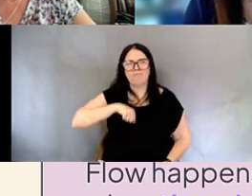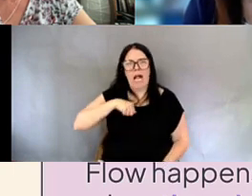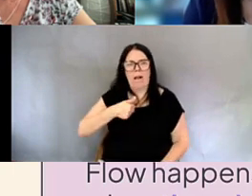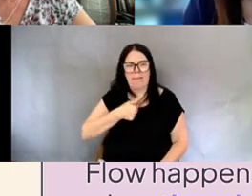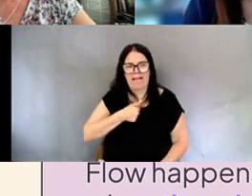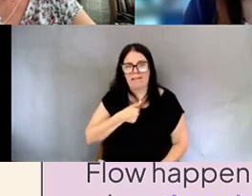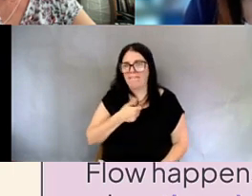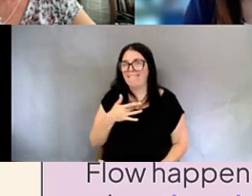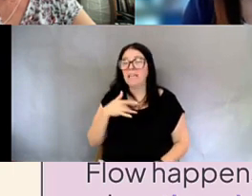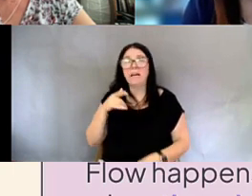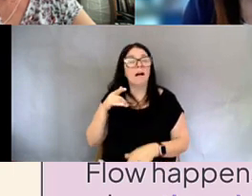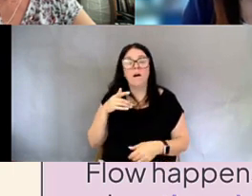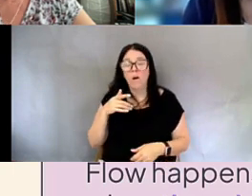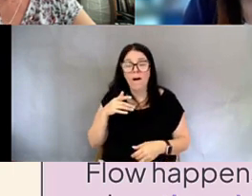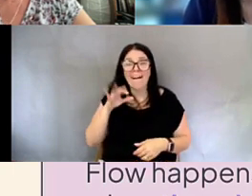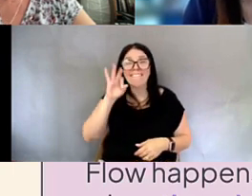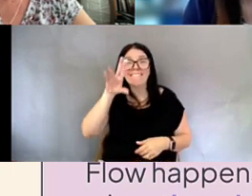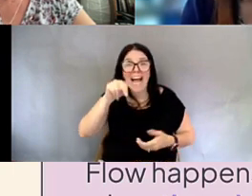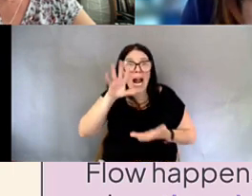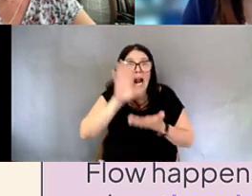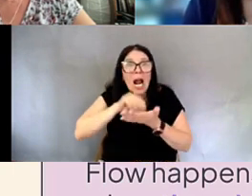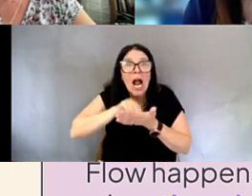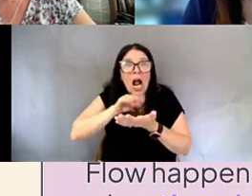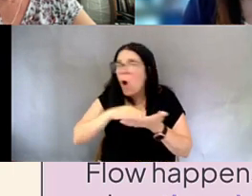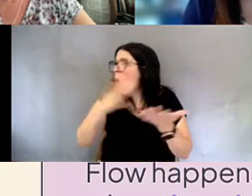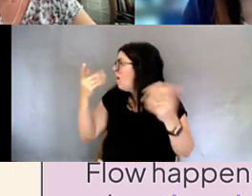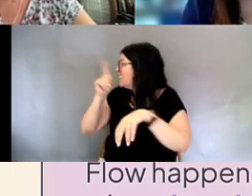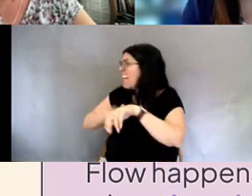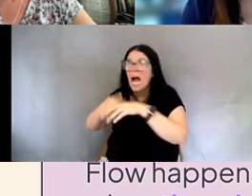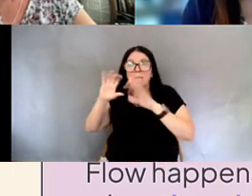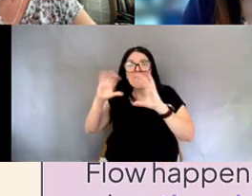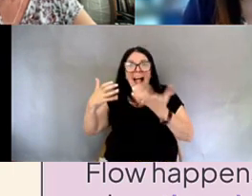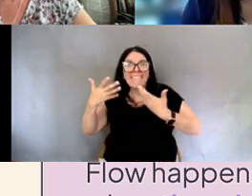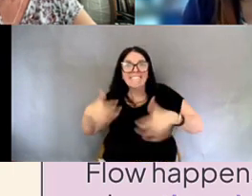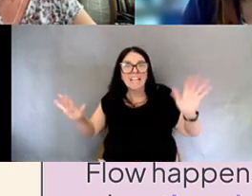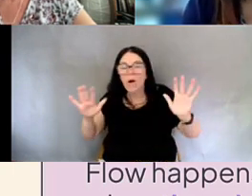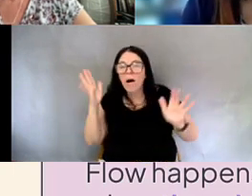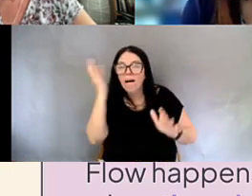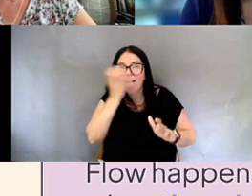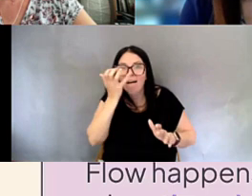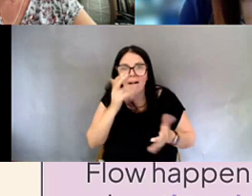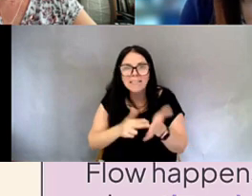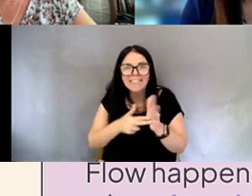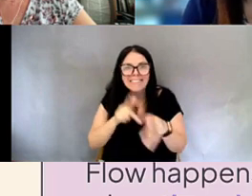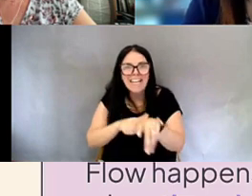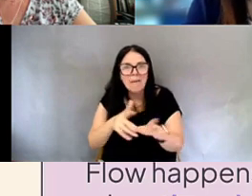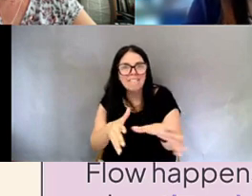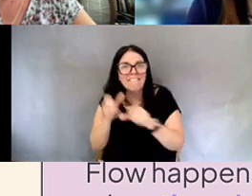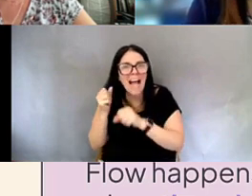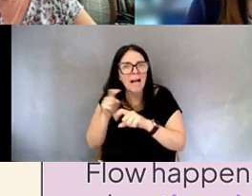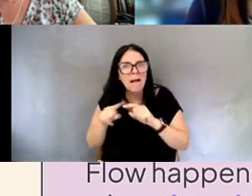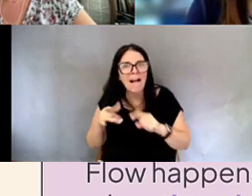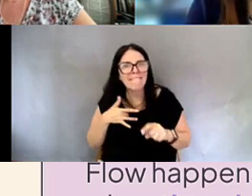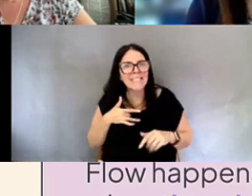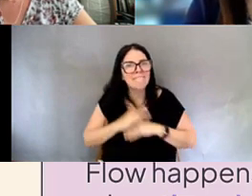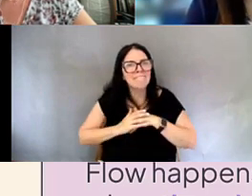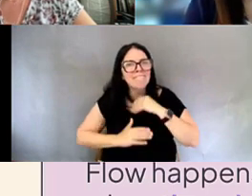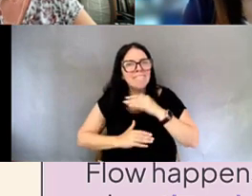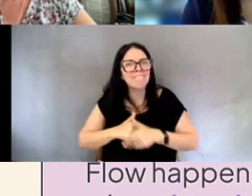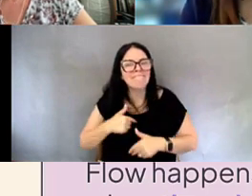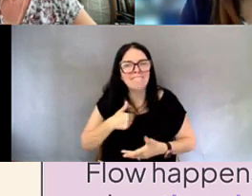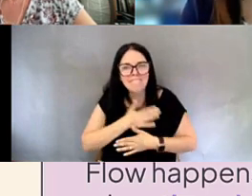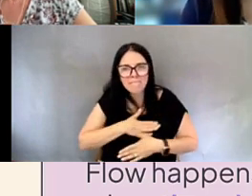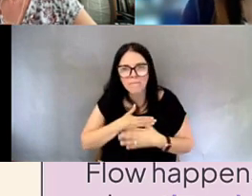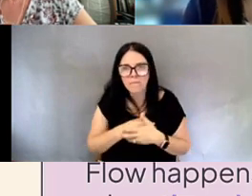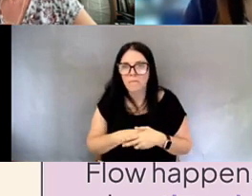Time flies when you're having fun learning. That's the holy grail. If the level is too high, or